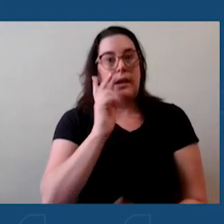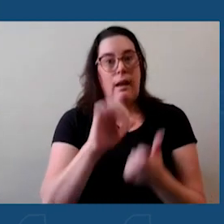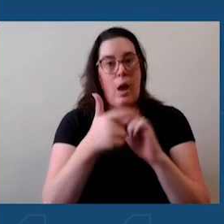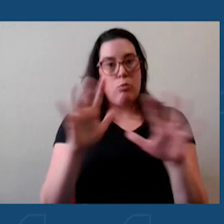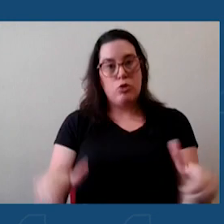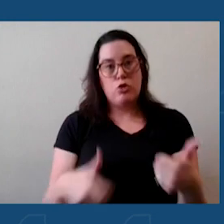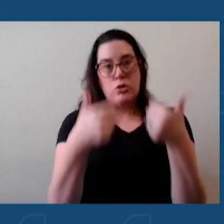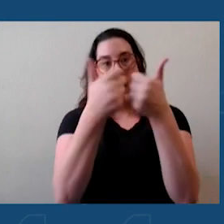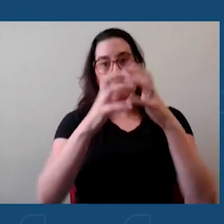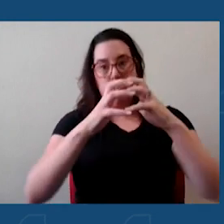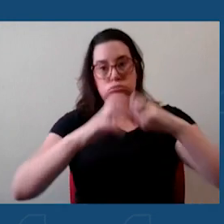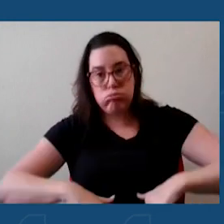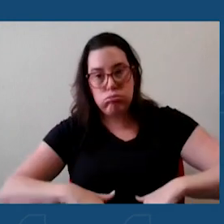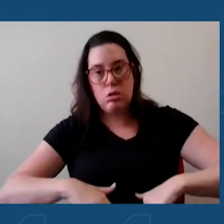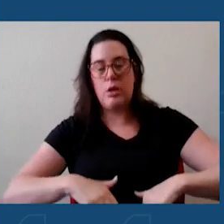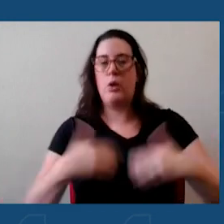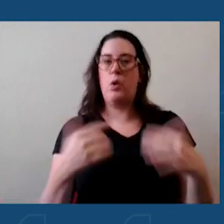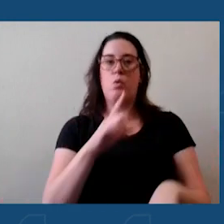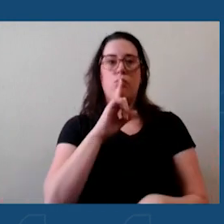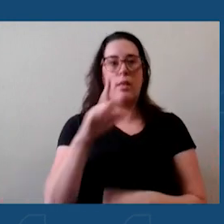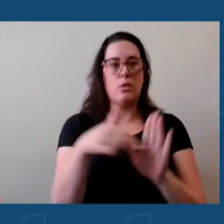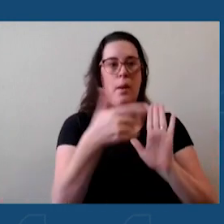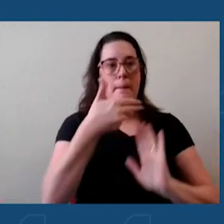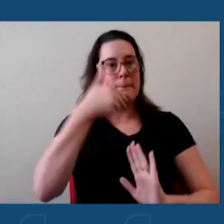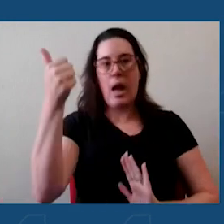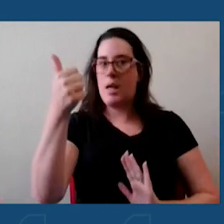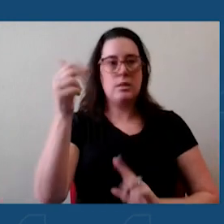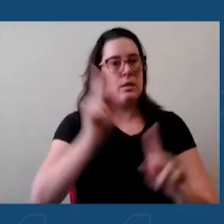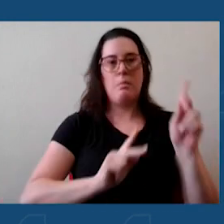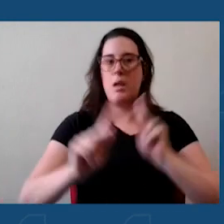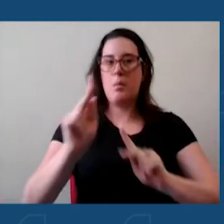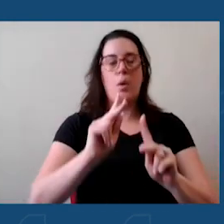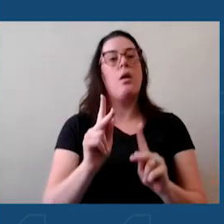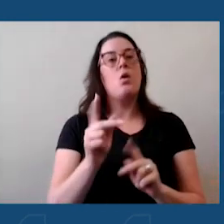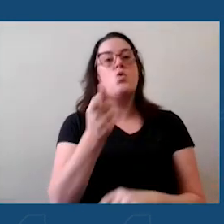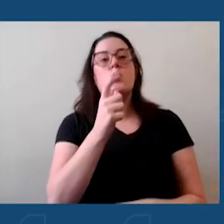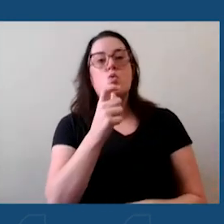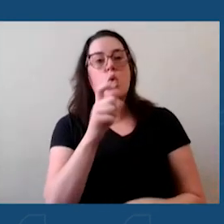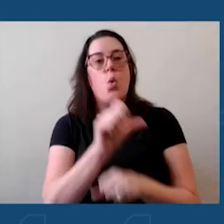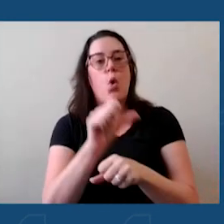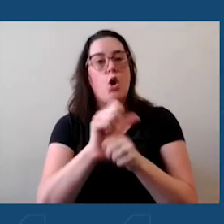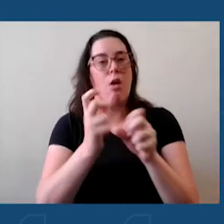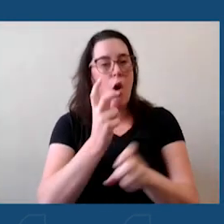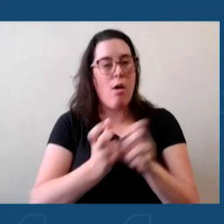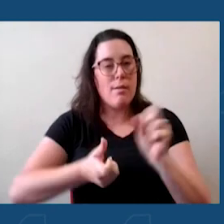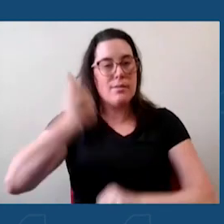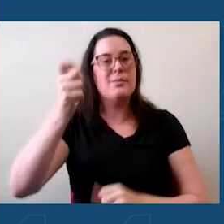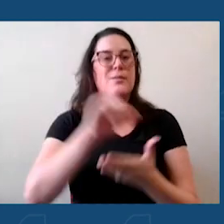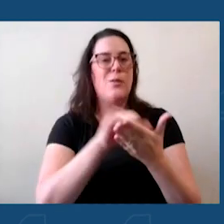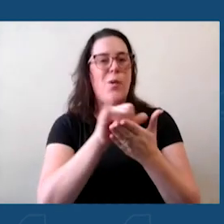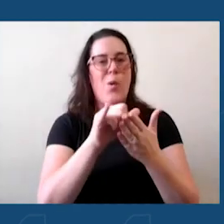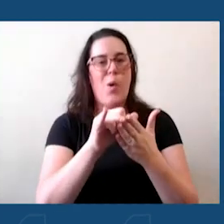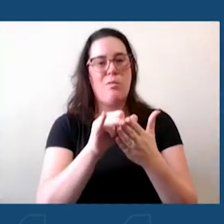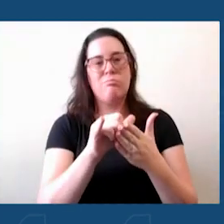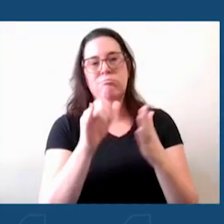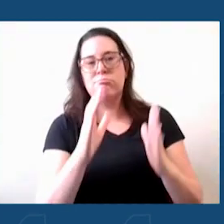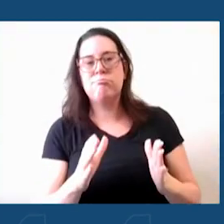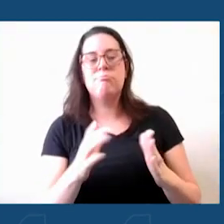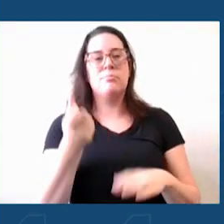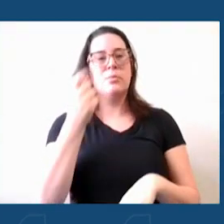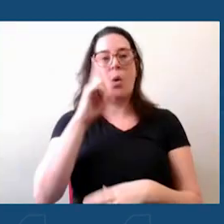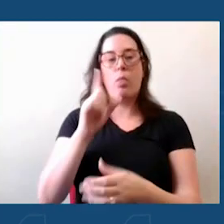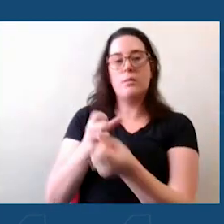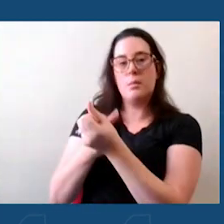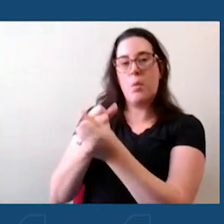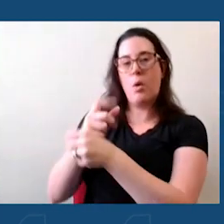this bring out the best in people. No one works harder at helping others than New Yorkers, and so I'm really proud that we can be there to assist not just Puerto